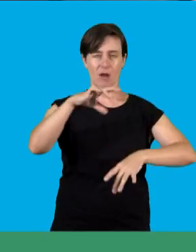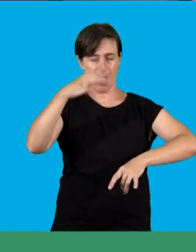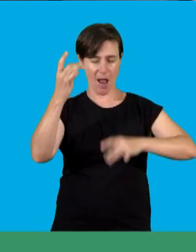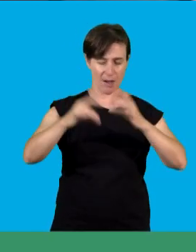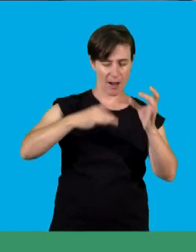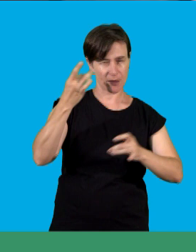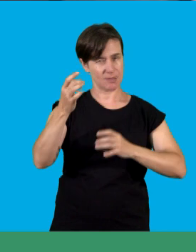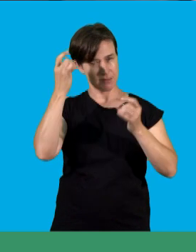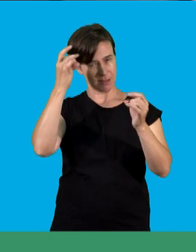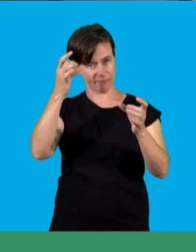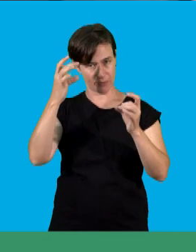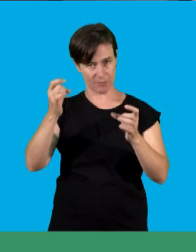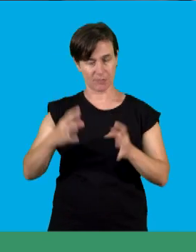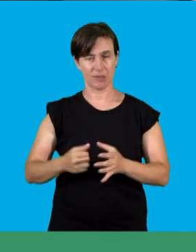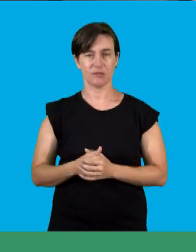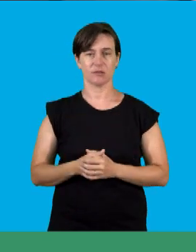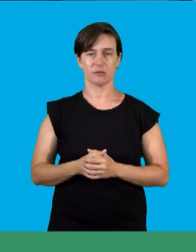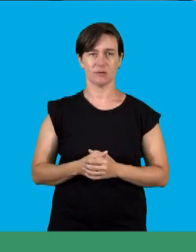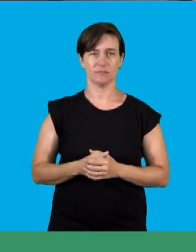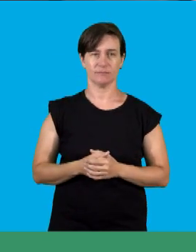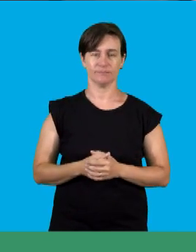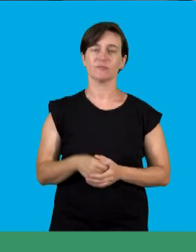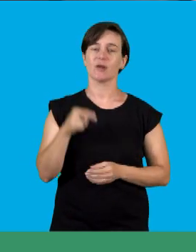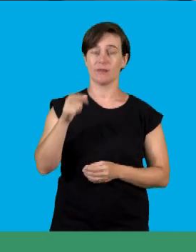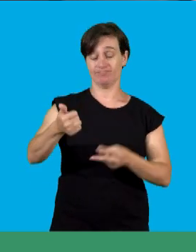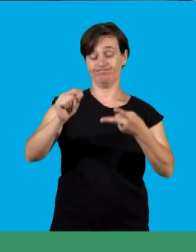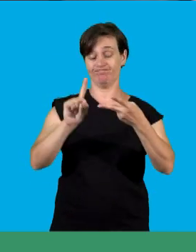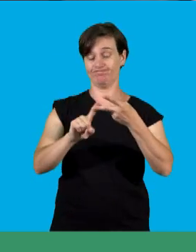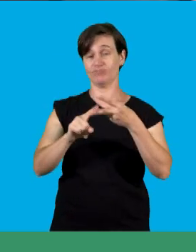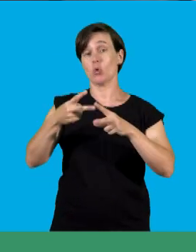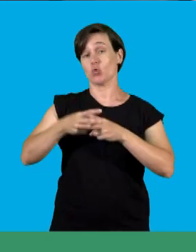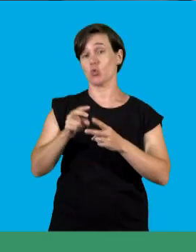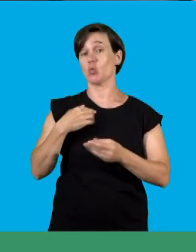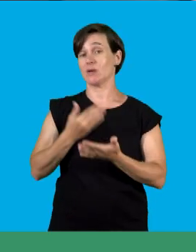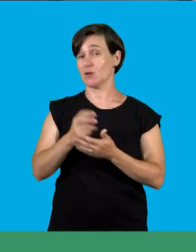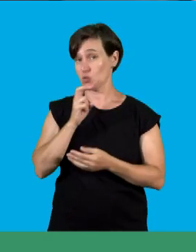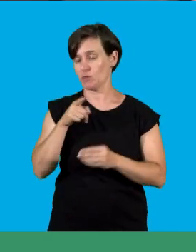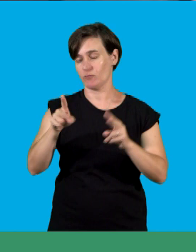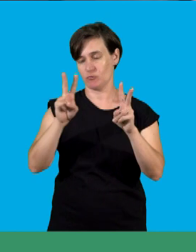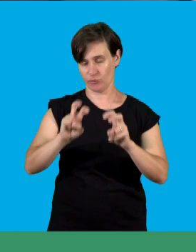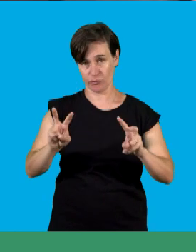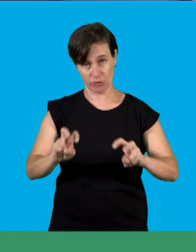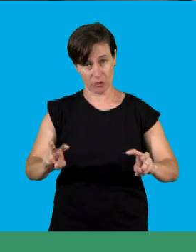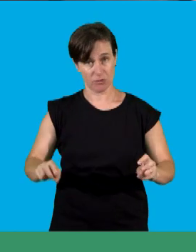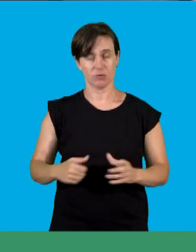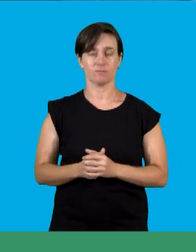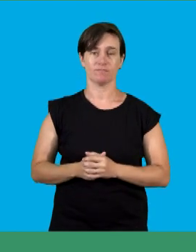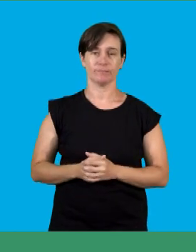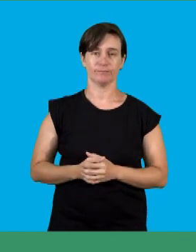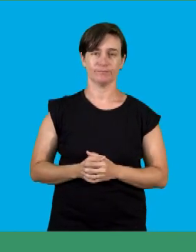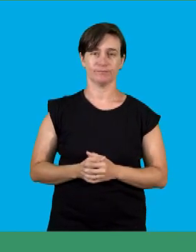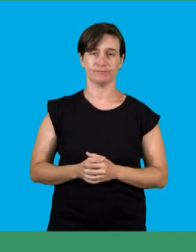that is the second type of research instrument that we can use to gather information that we